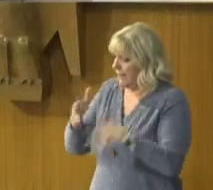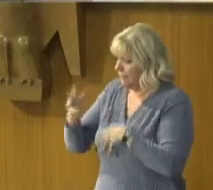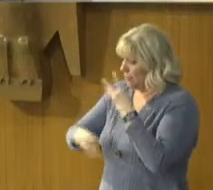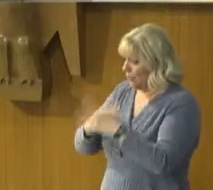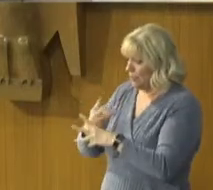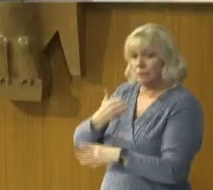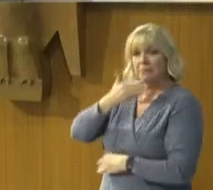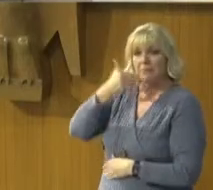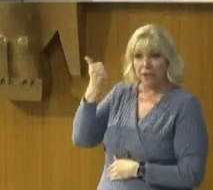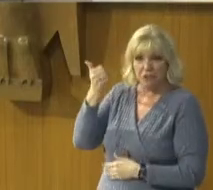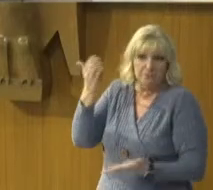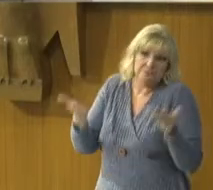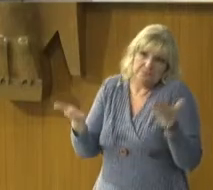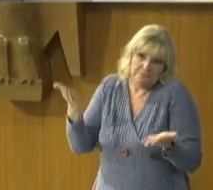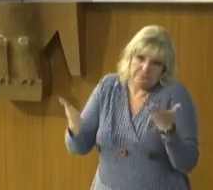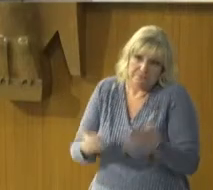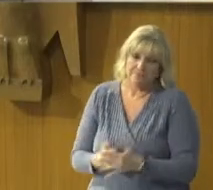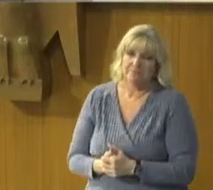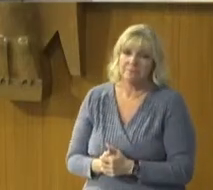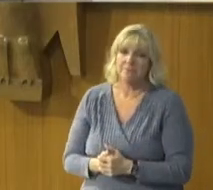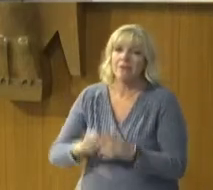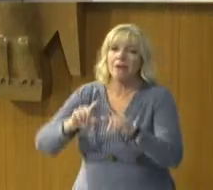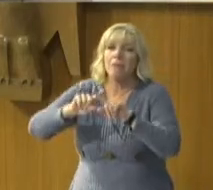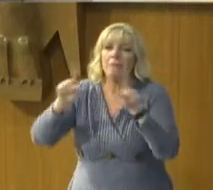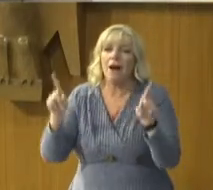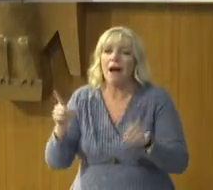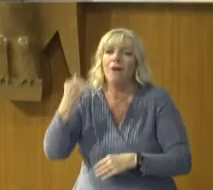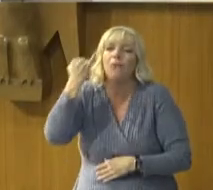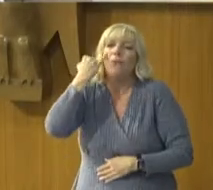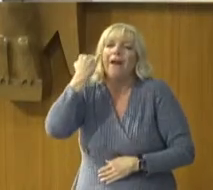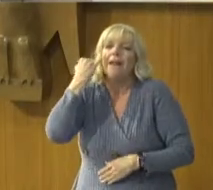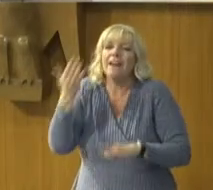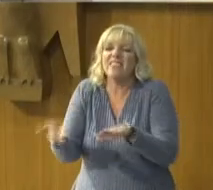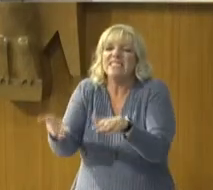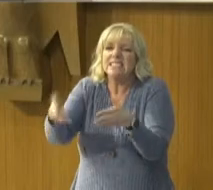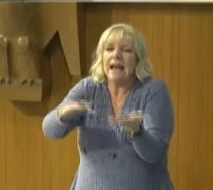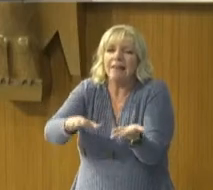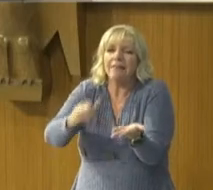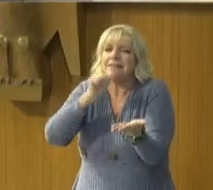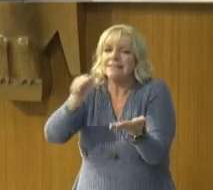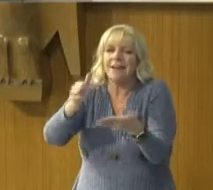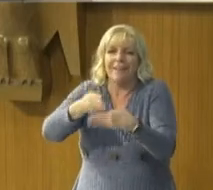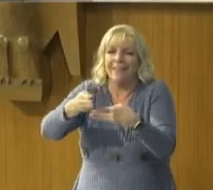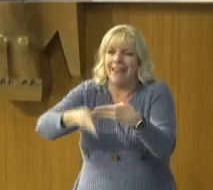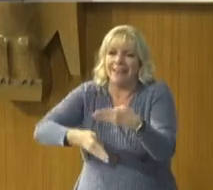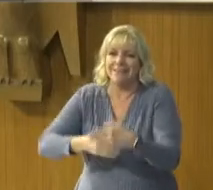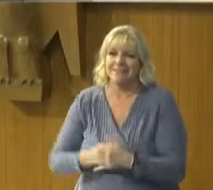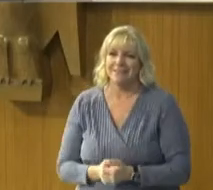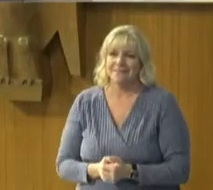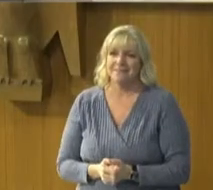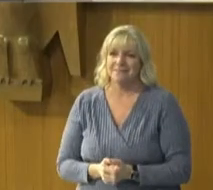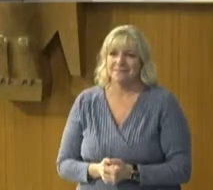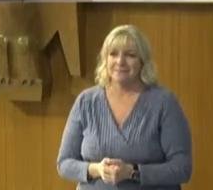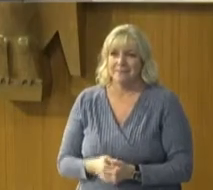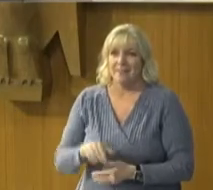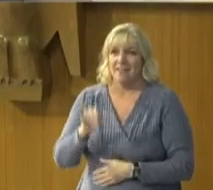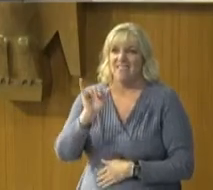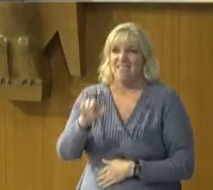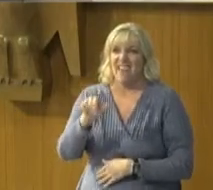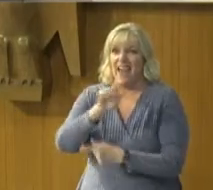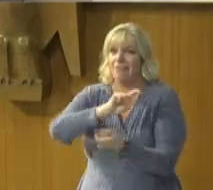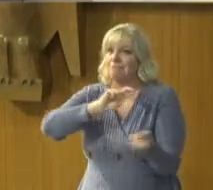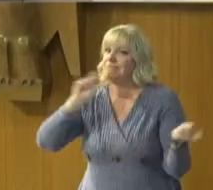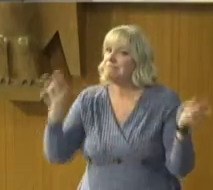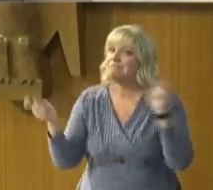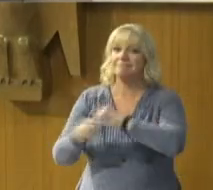depart. But what if death is not the end? That changes